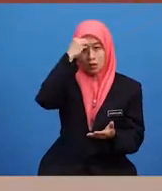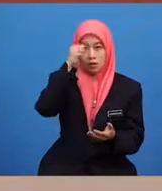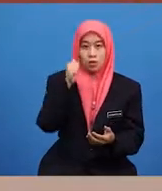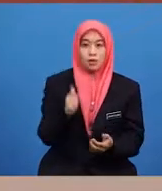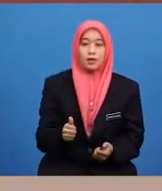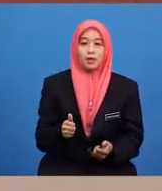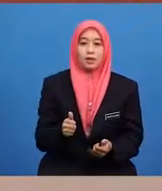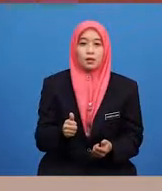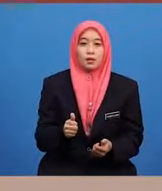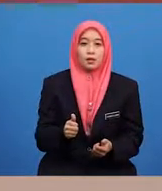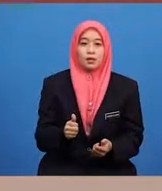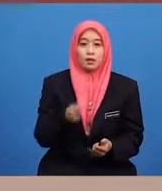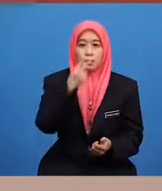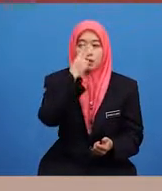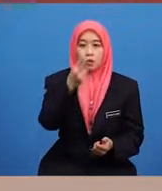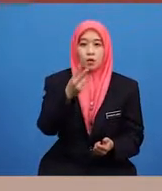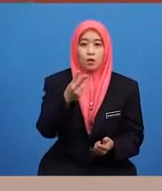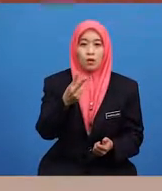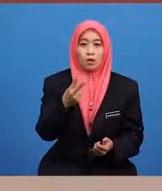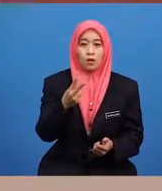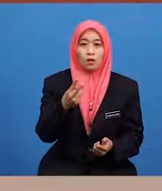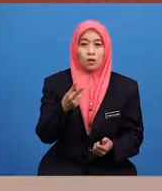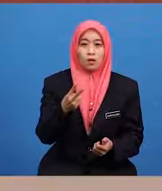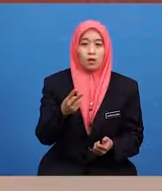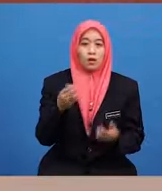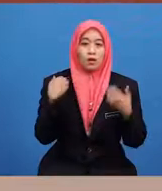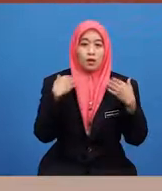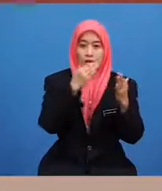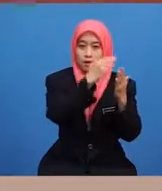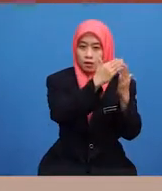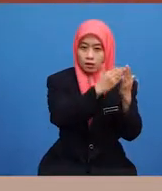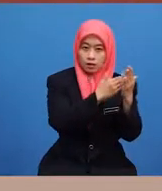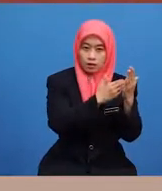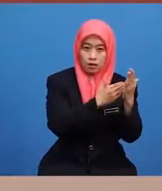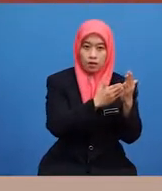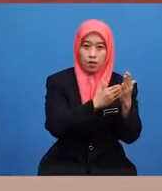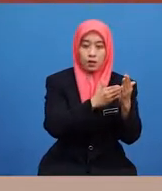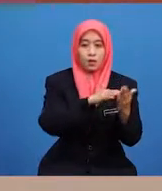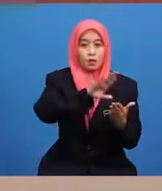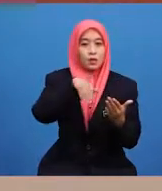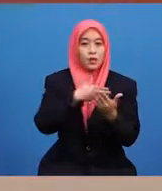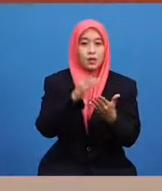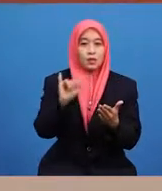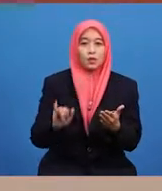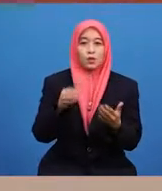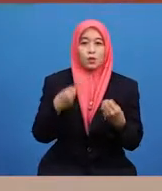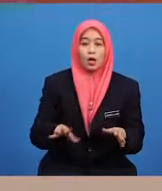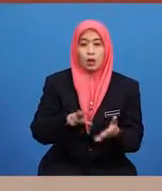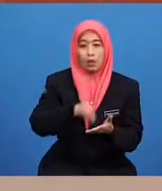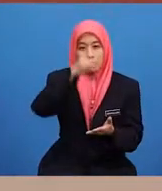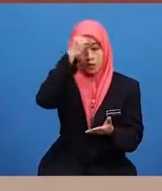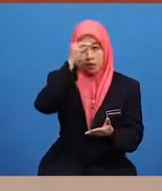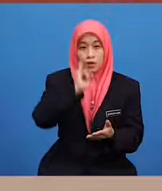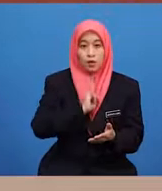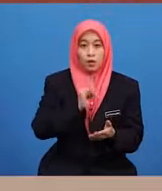right. You will see a shadow of things that we have learned just now. I need you to guess the